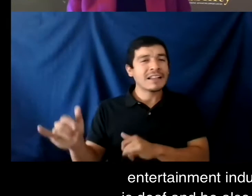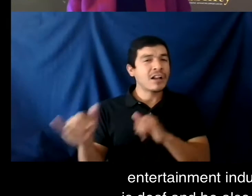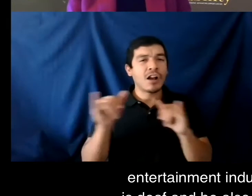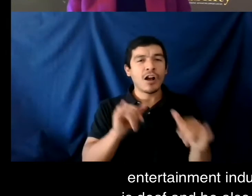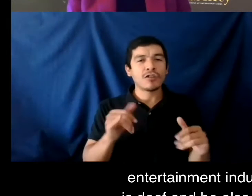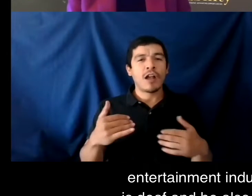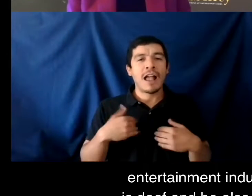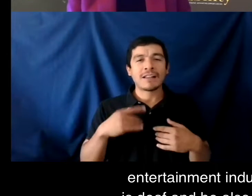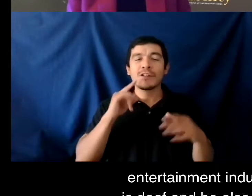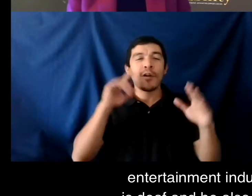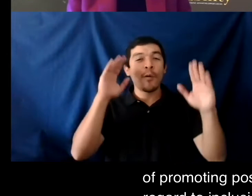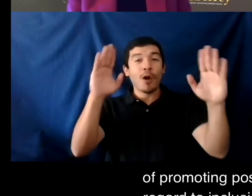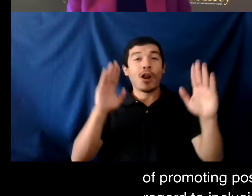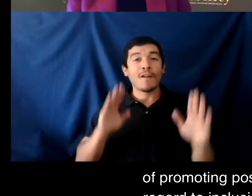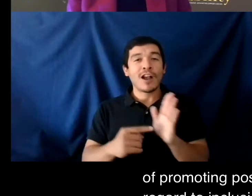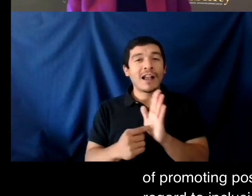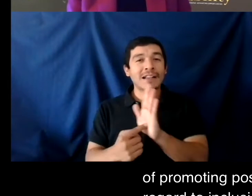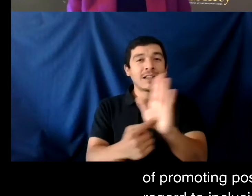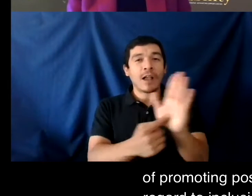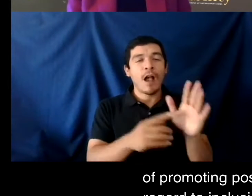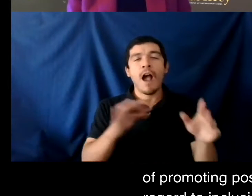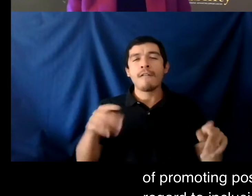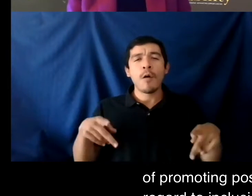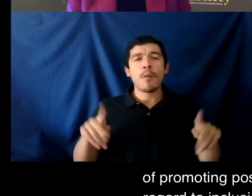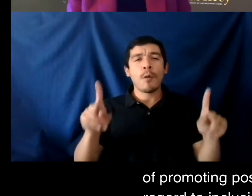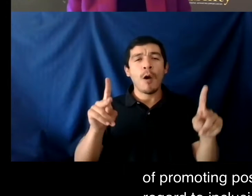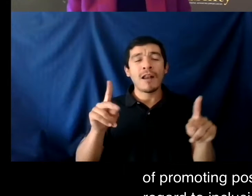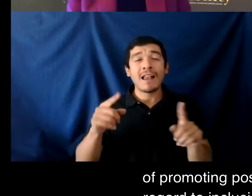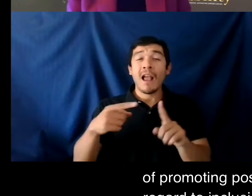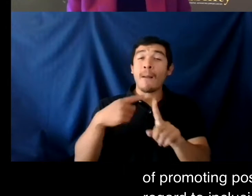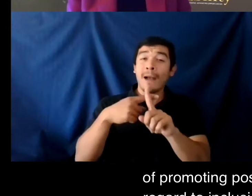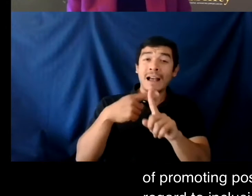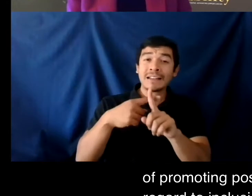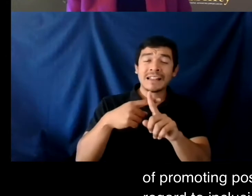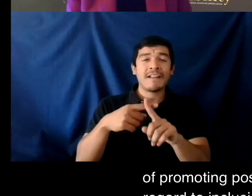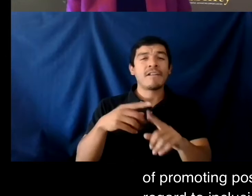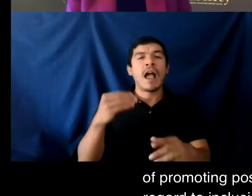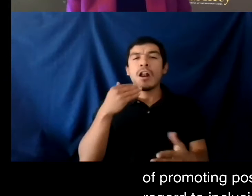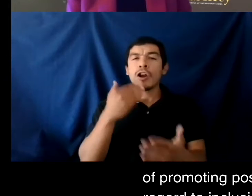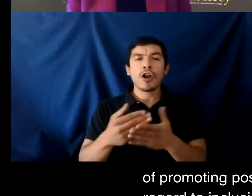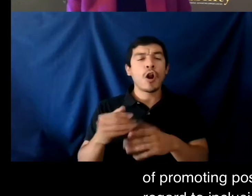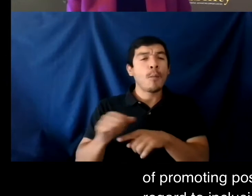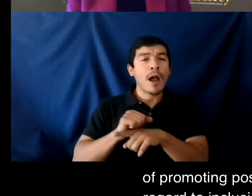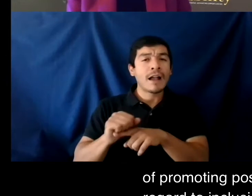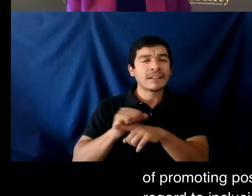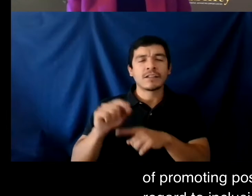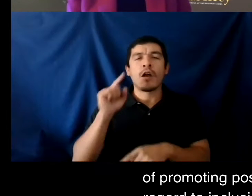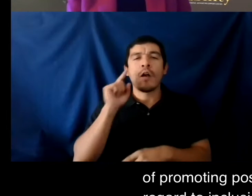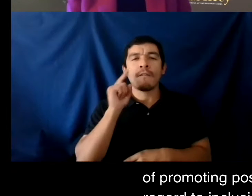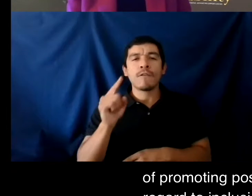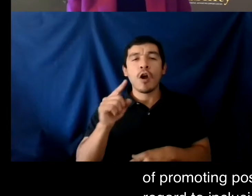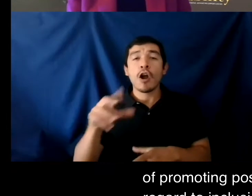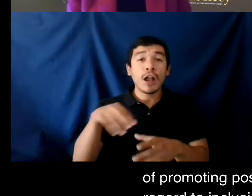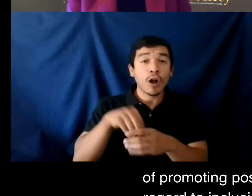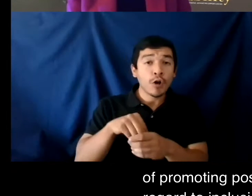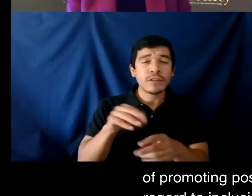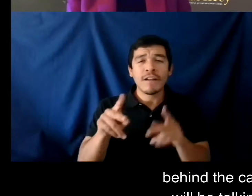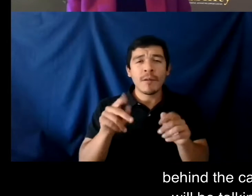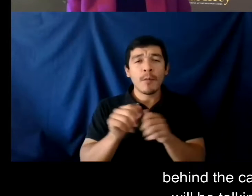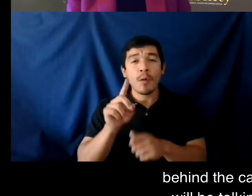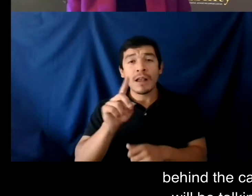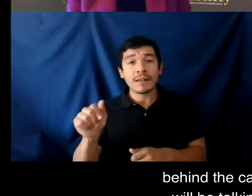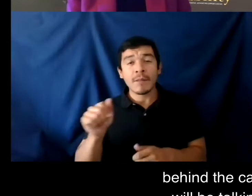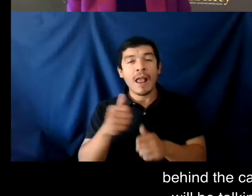been a wonderful example of promoting positive, effective practices with regard to inclusion of people with